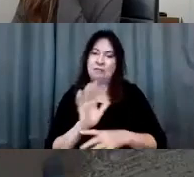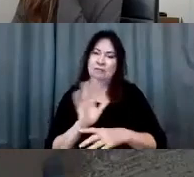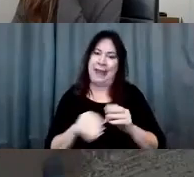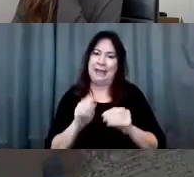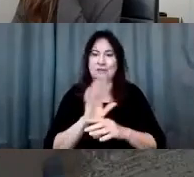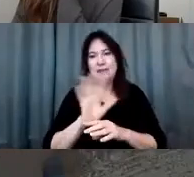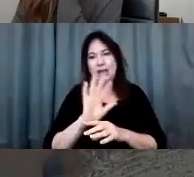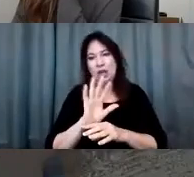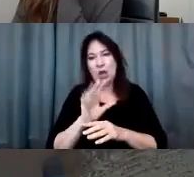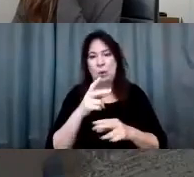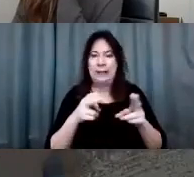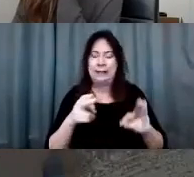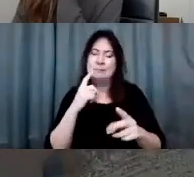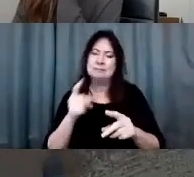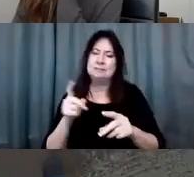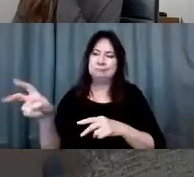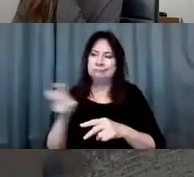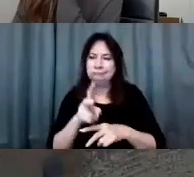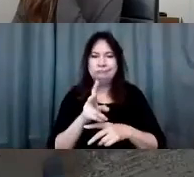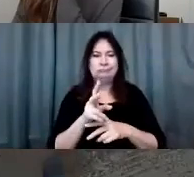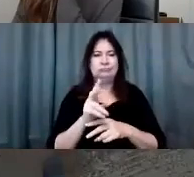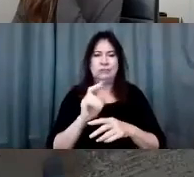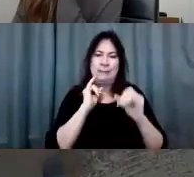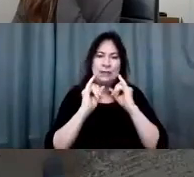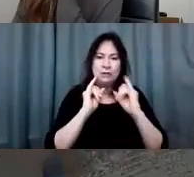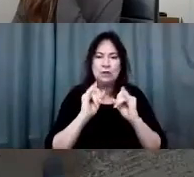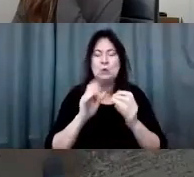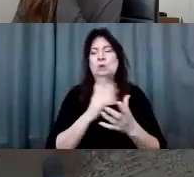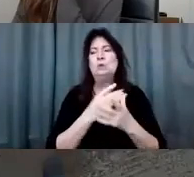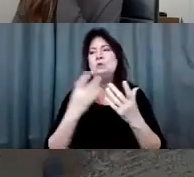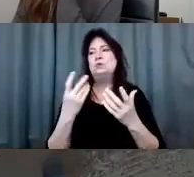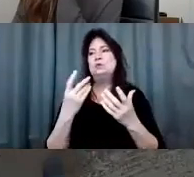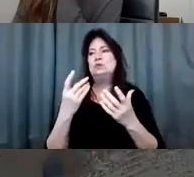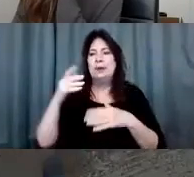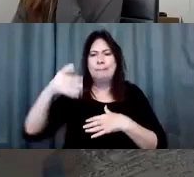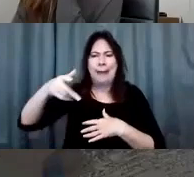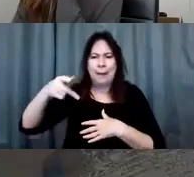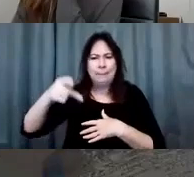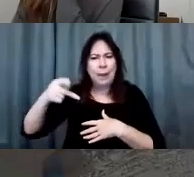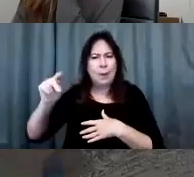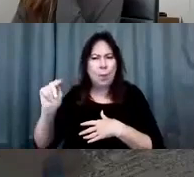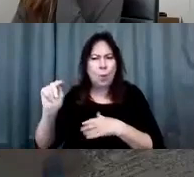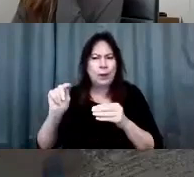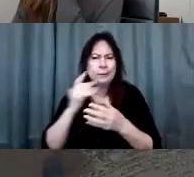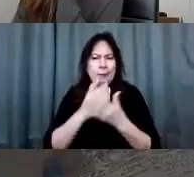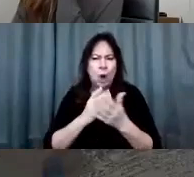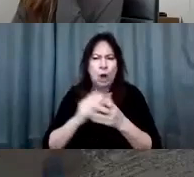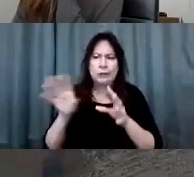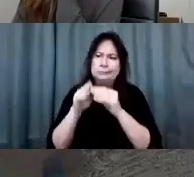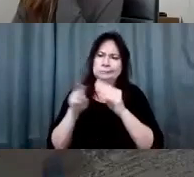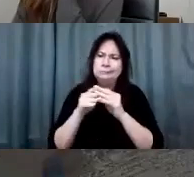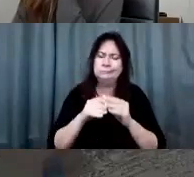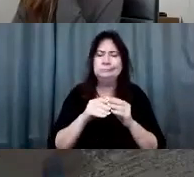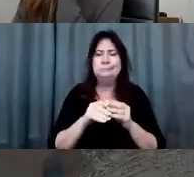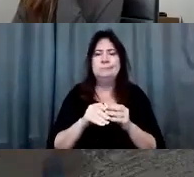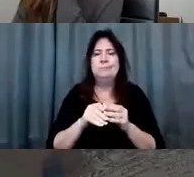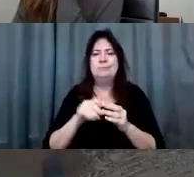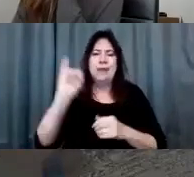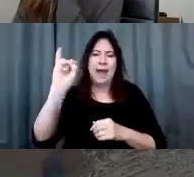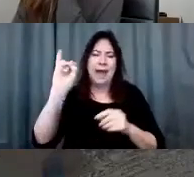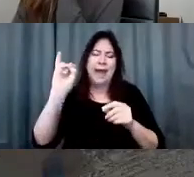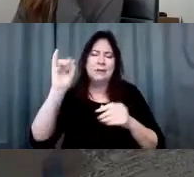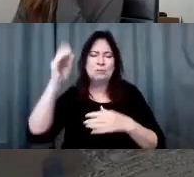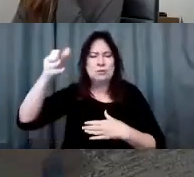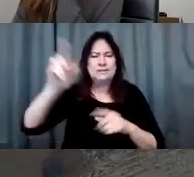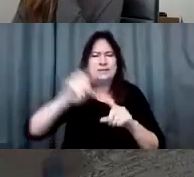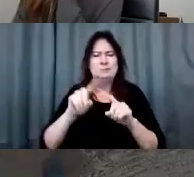some interviews. She actually took some pieces of a PowerPoint that she is intending to use the iPresentation, but she